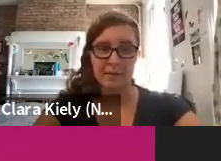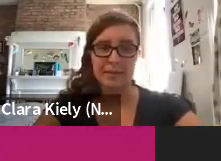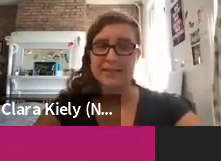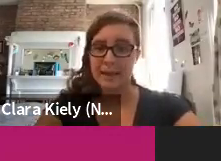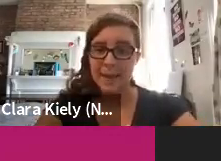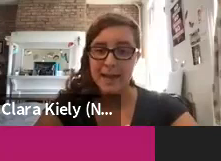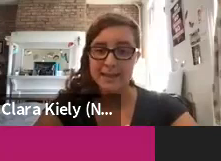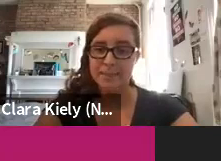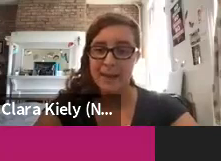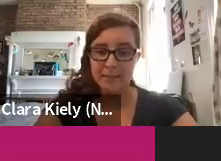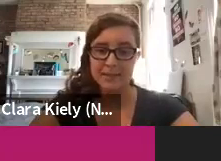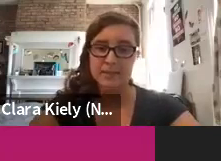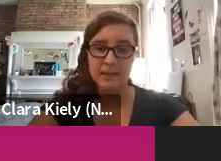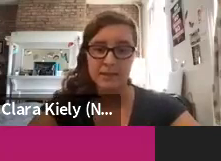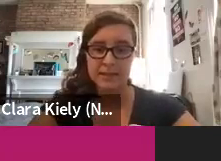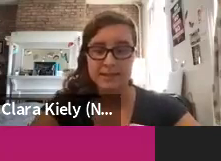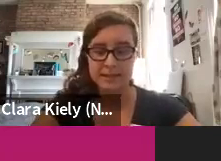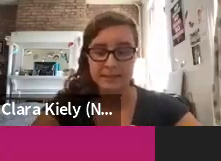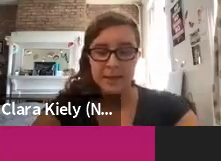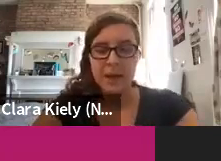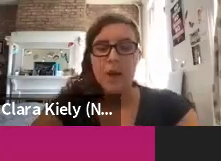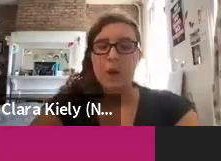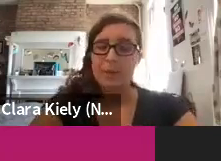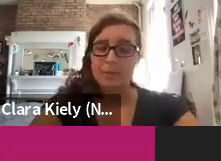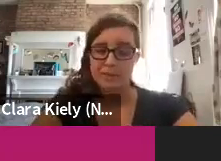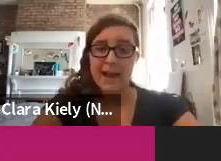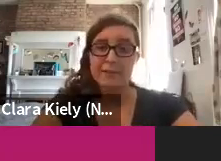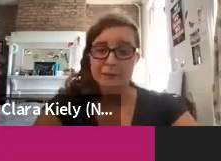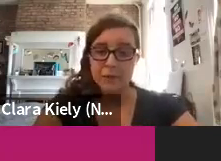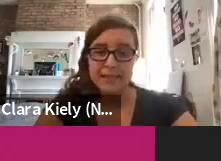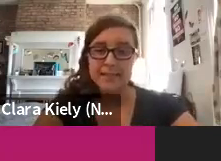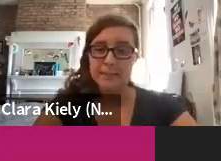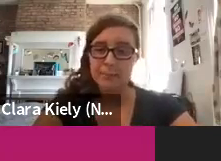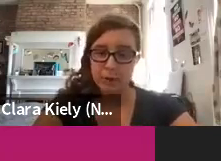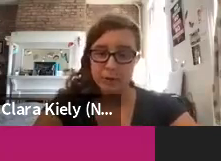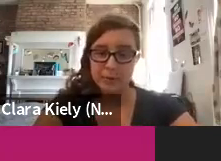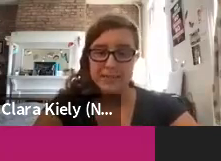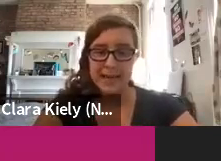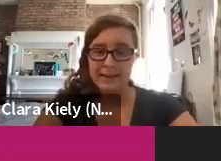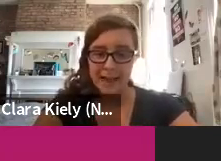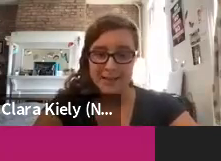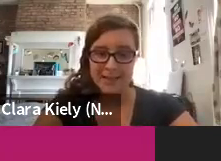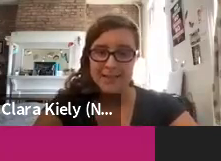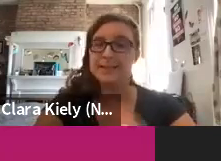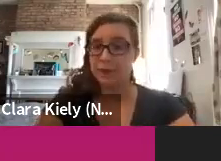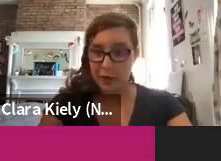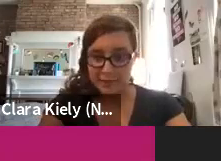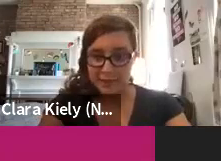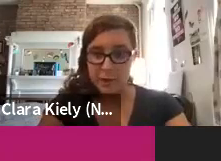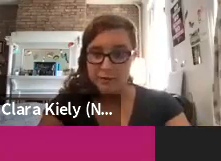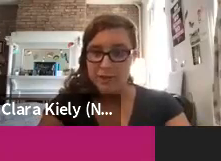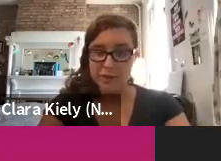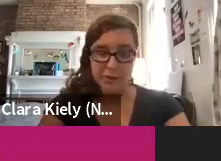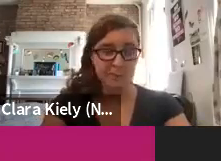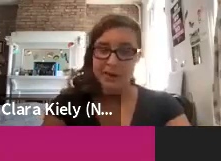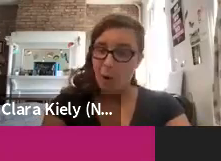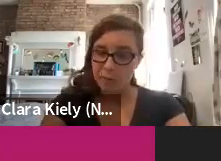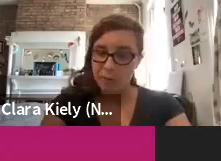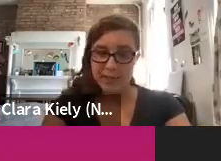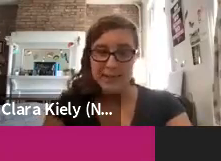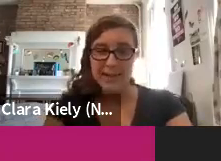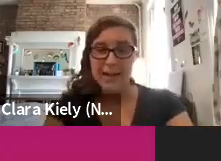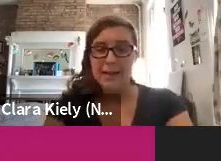and families impacted by mental illness. We provide free support groups and classes, currently over Zoom,